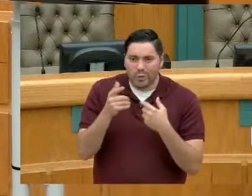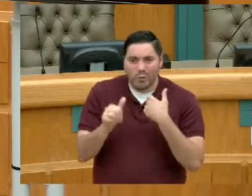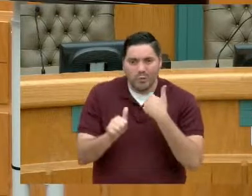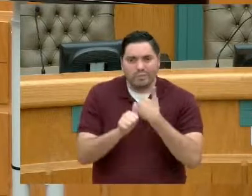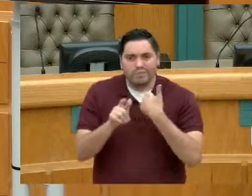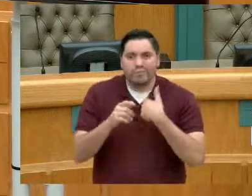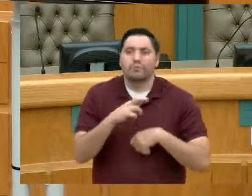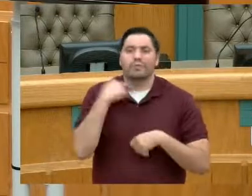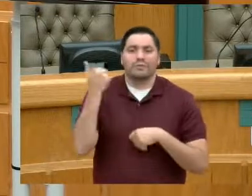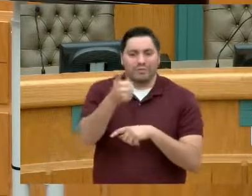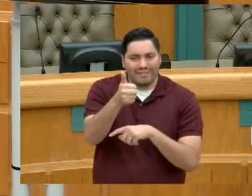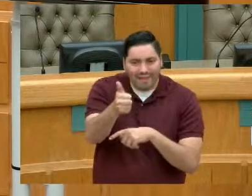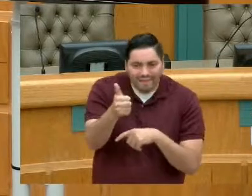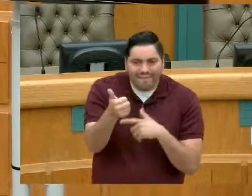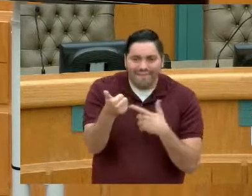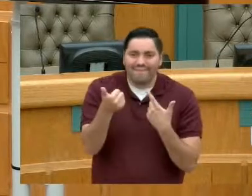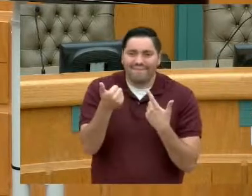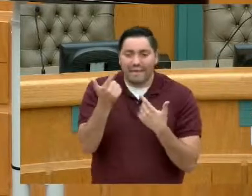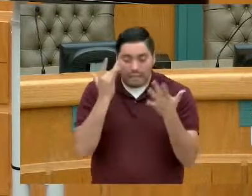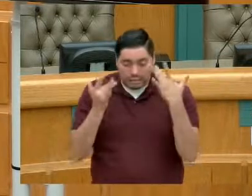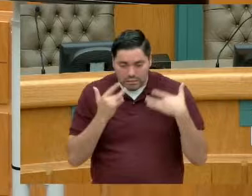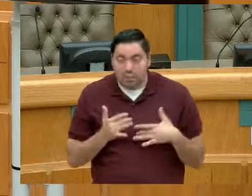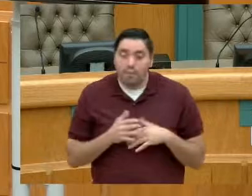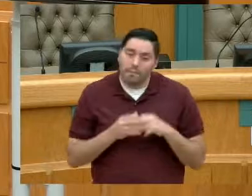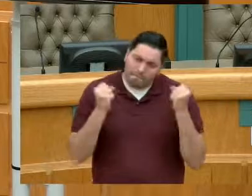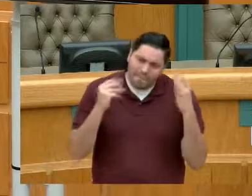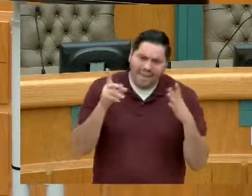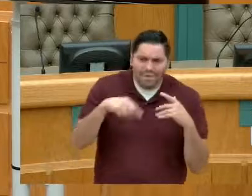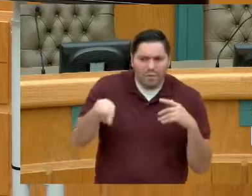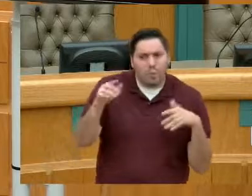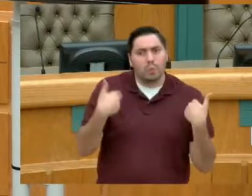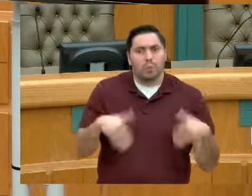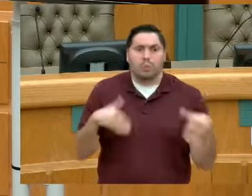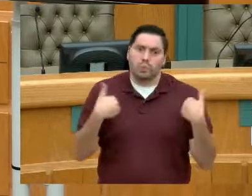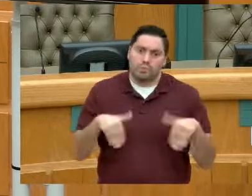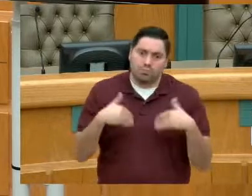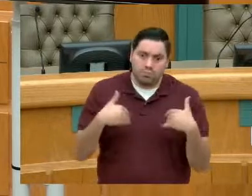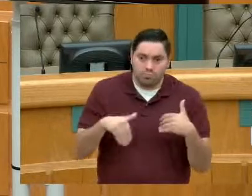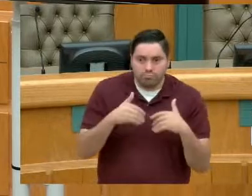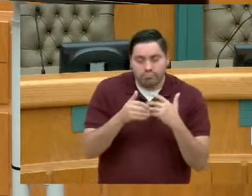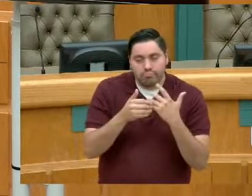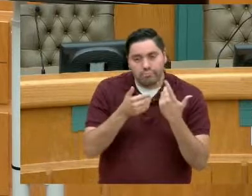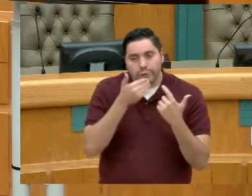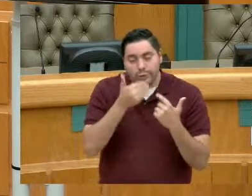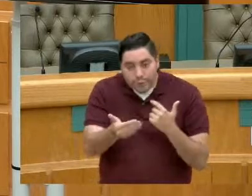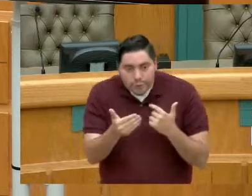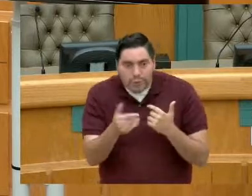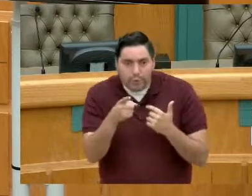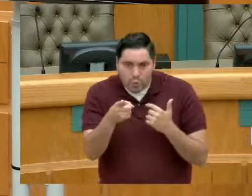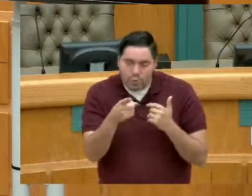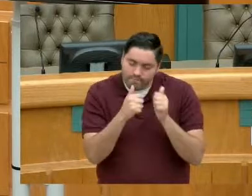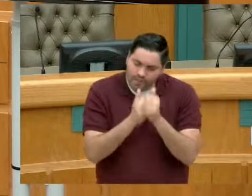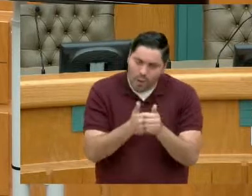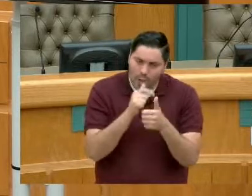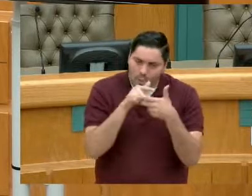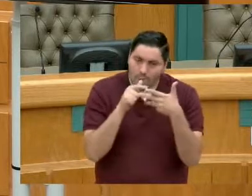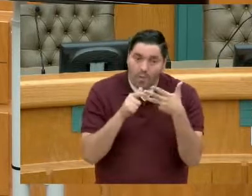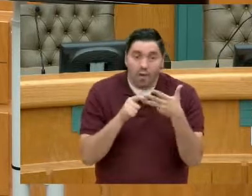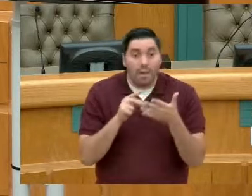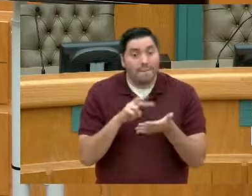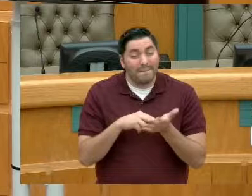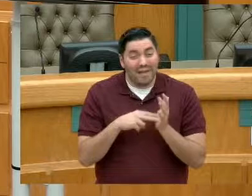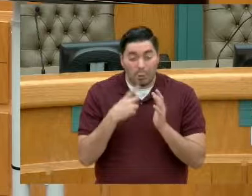minute to recognize that many of you have been very good at following these practices, because we have not seen a